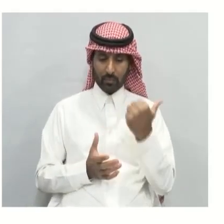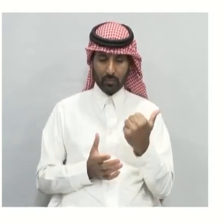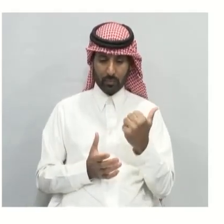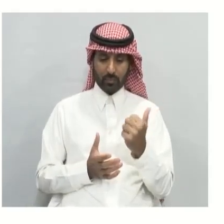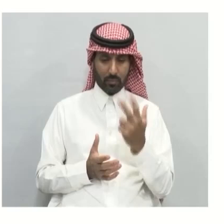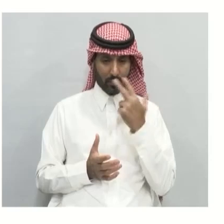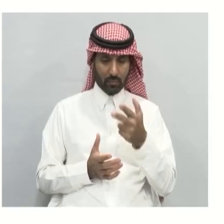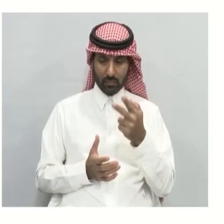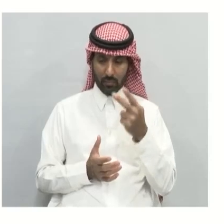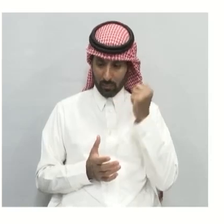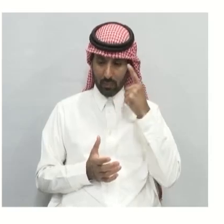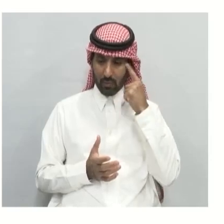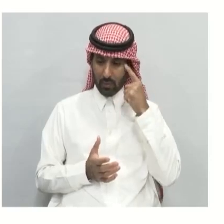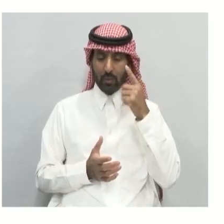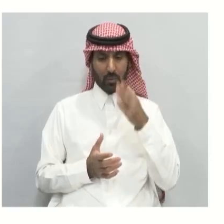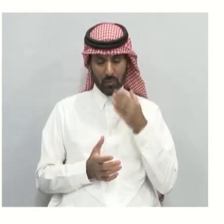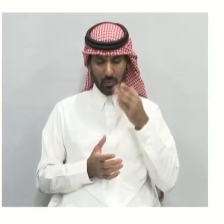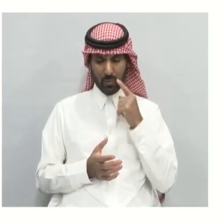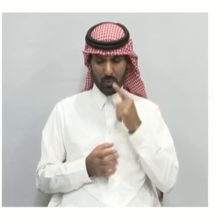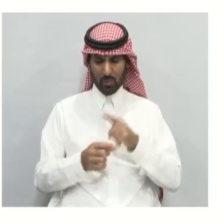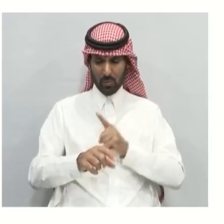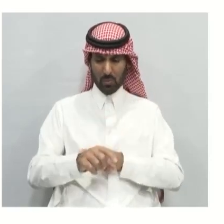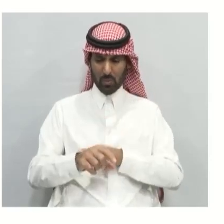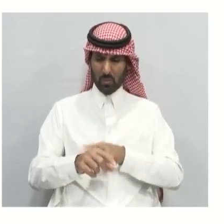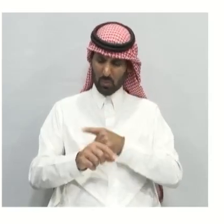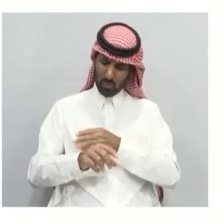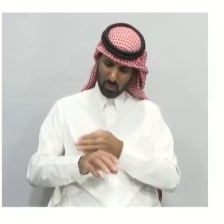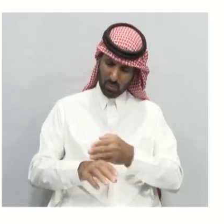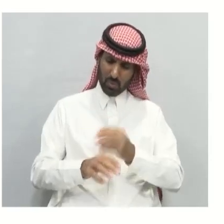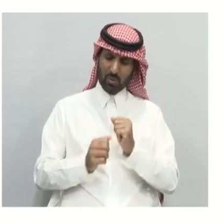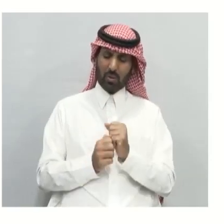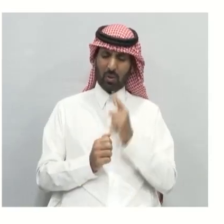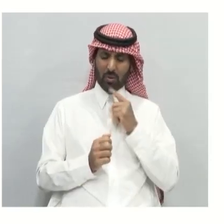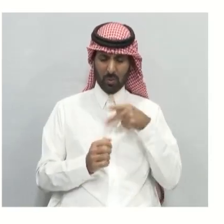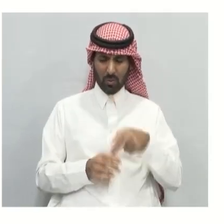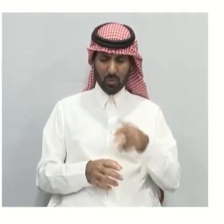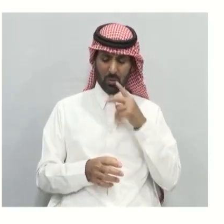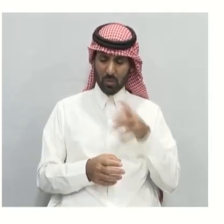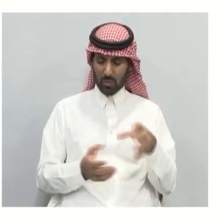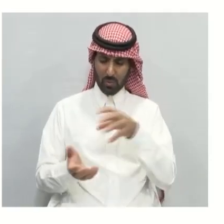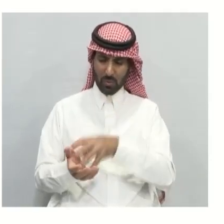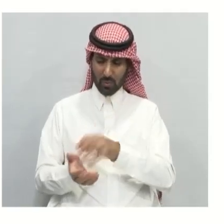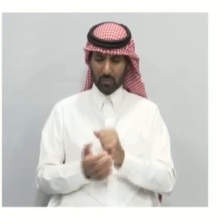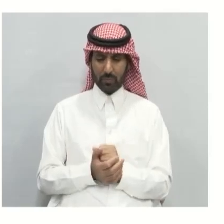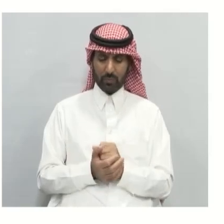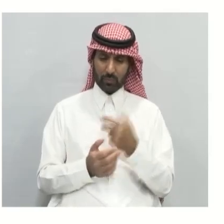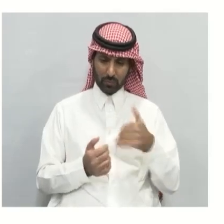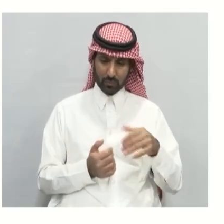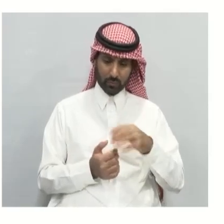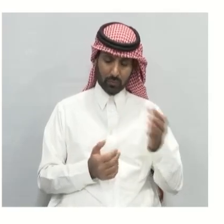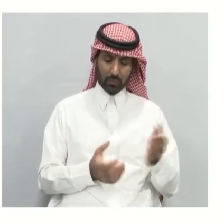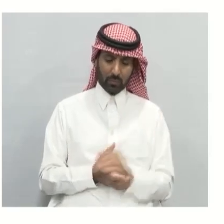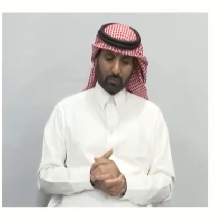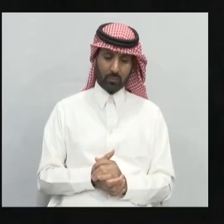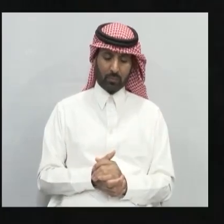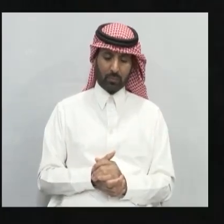6. If I'd known the trip was going to take so long, I would have taken another route.